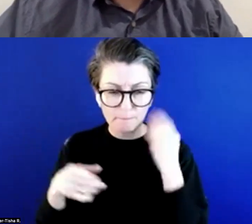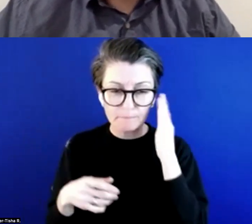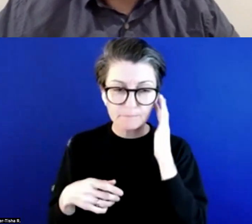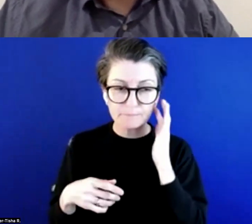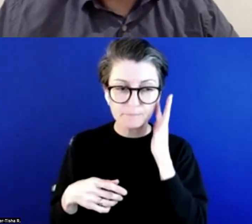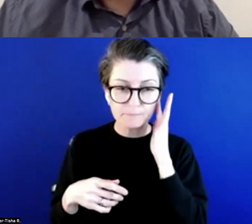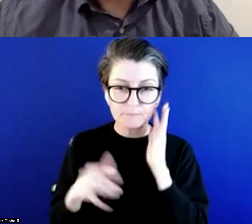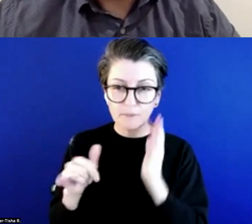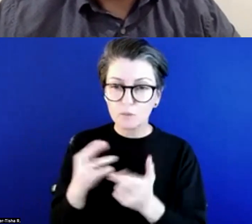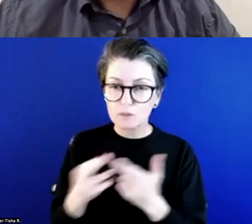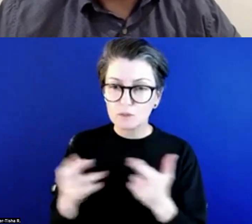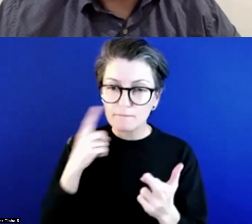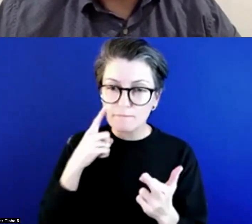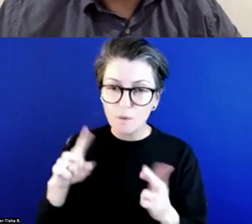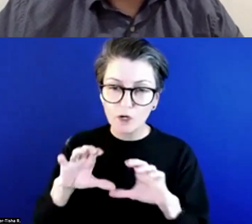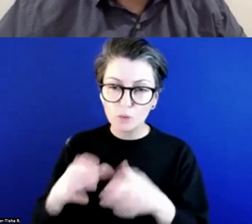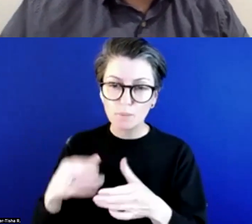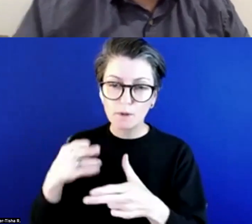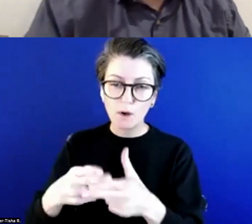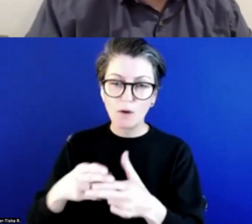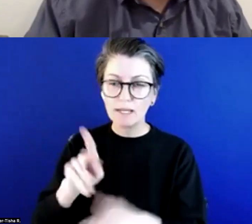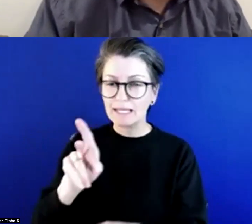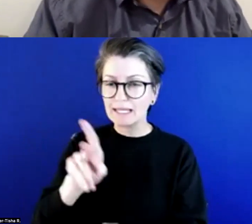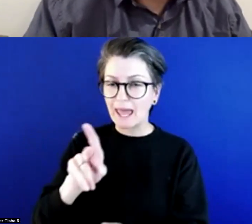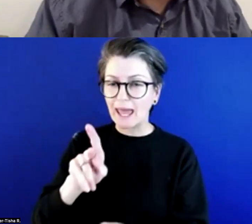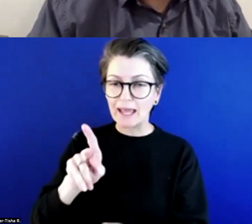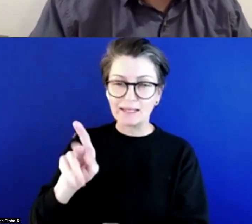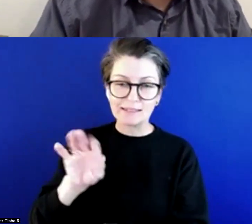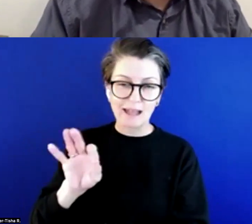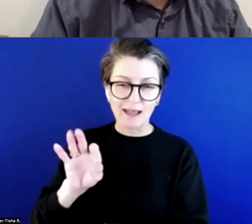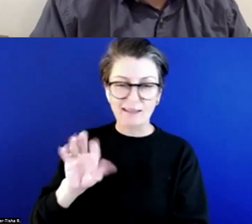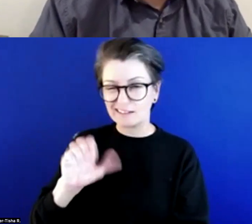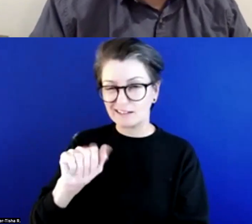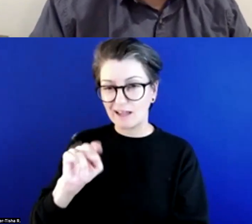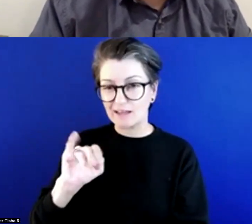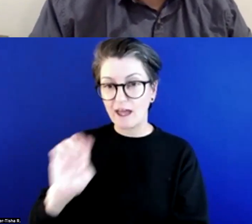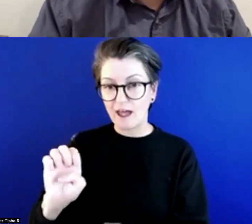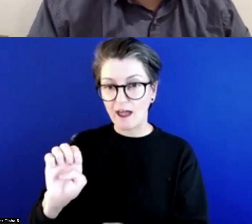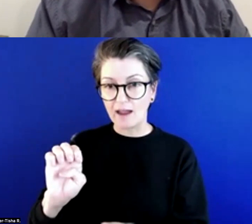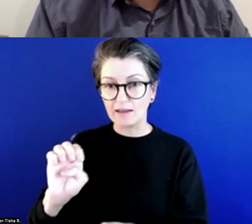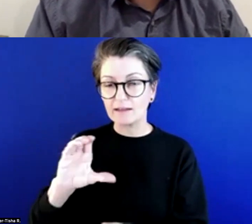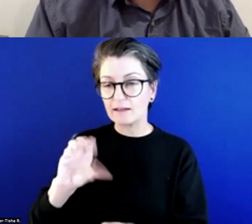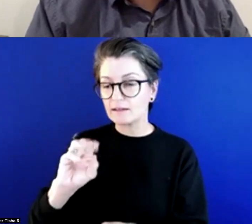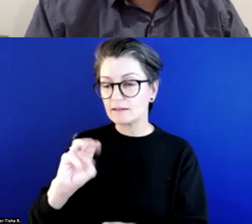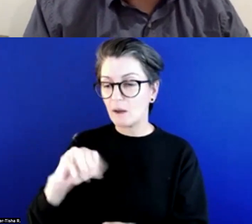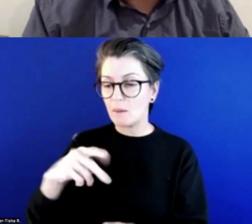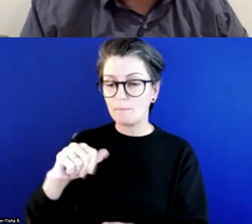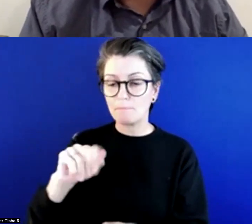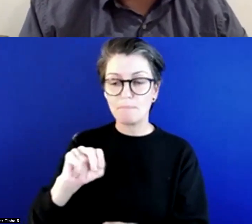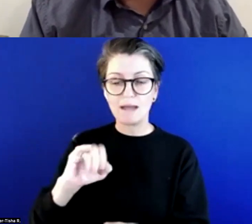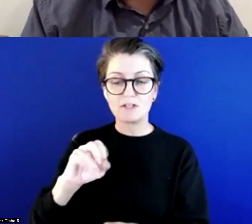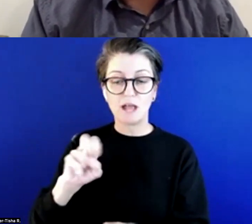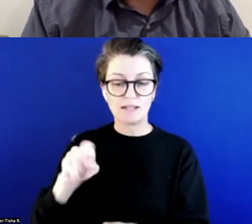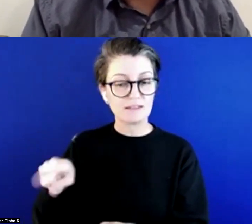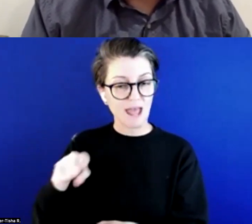a group called Canine Companions that came and talked with us, and they try to do their